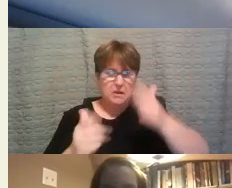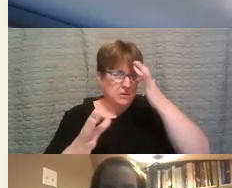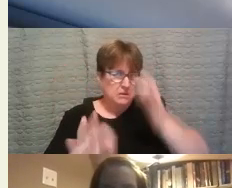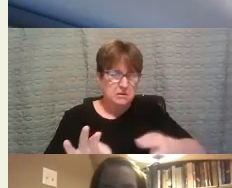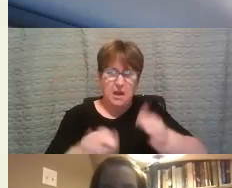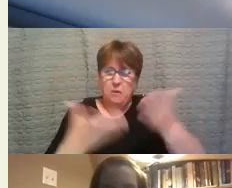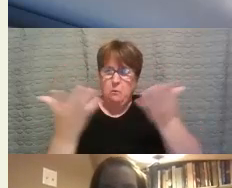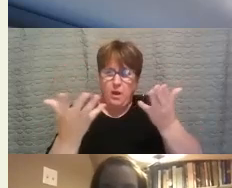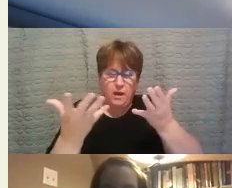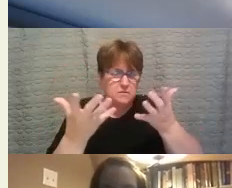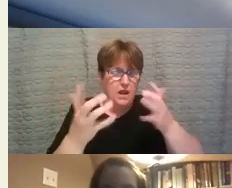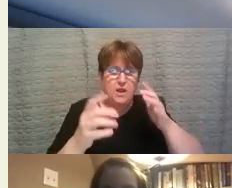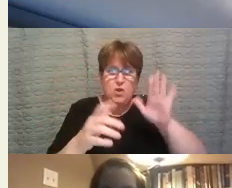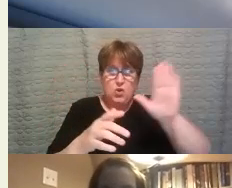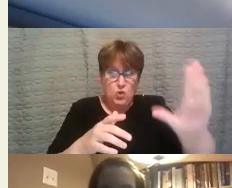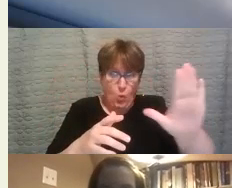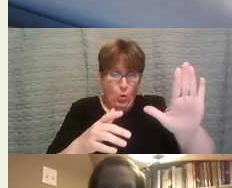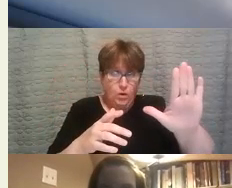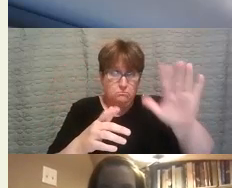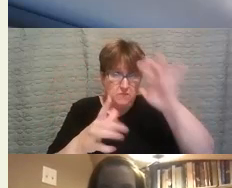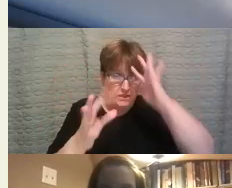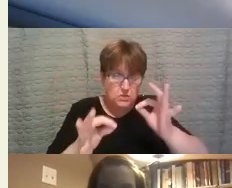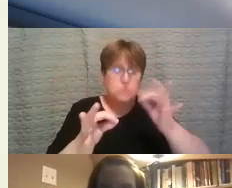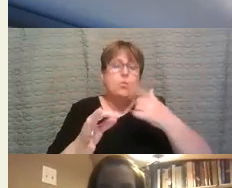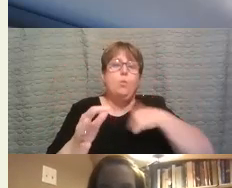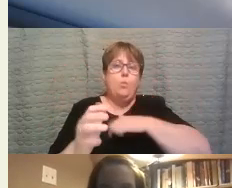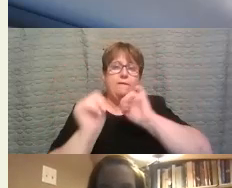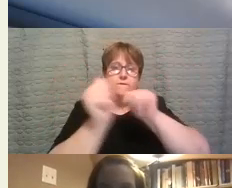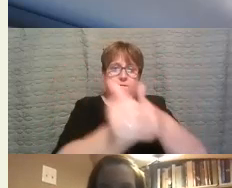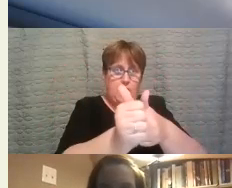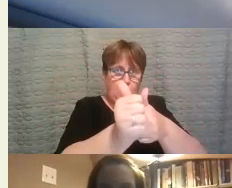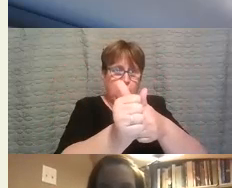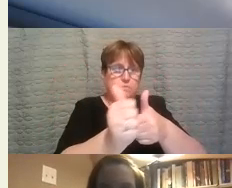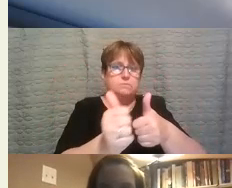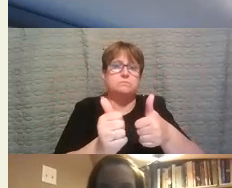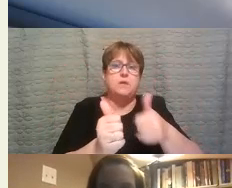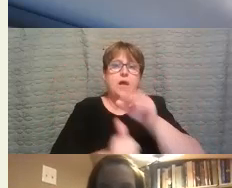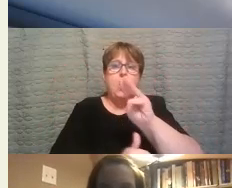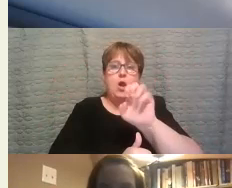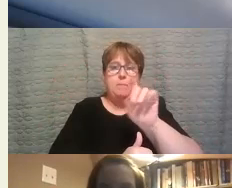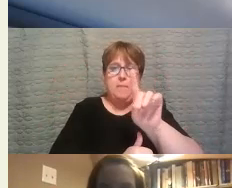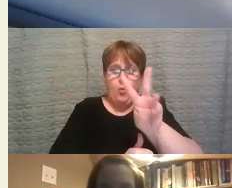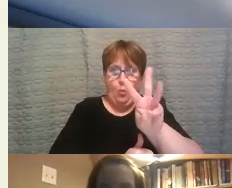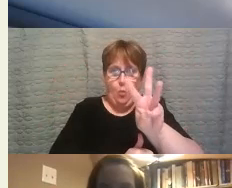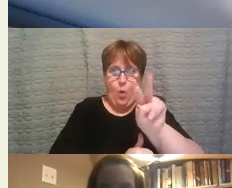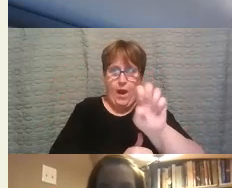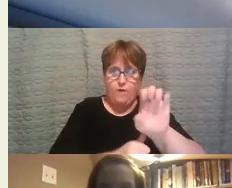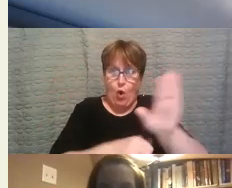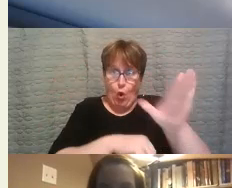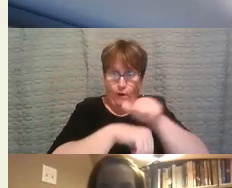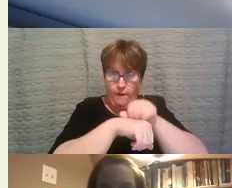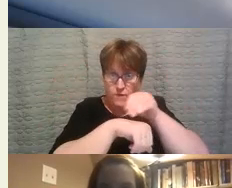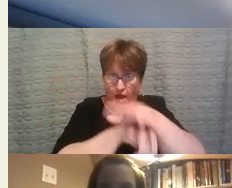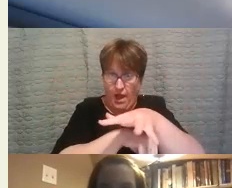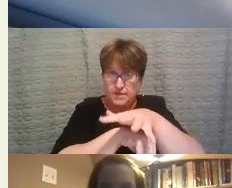follow their advice, midwife advice and patients advice, according how